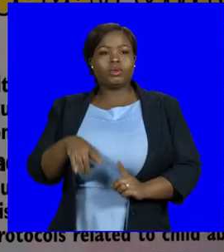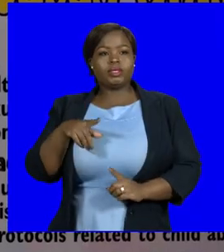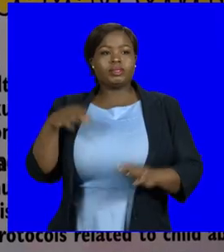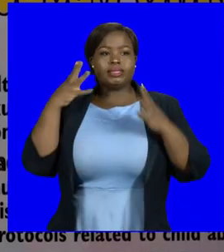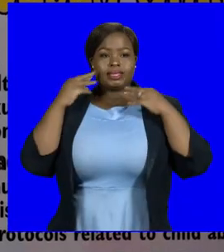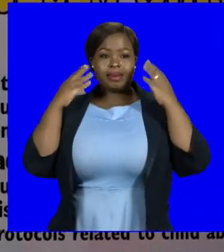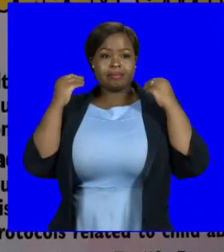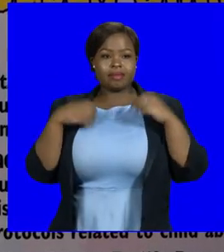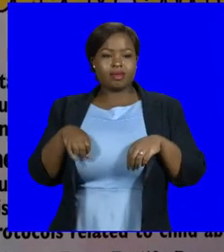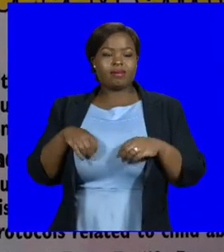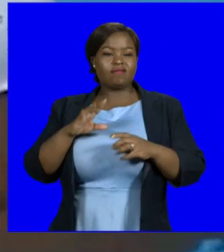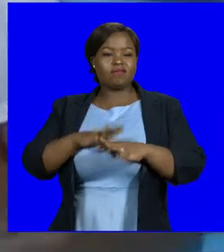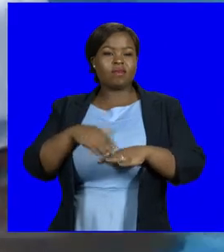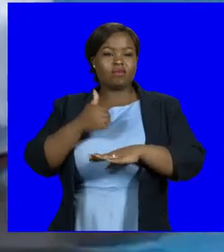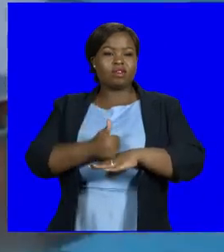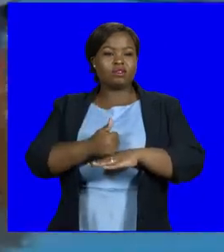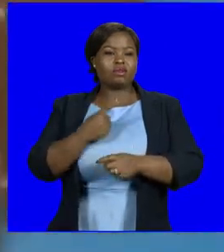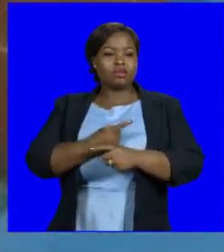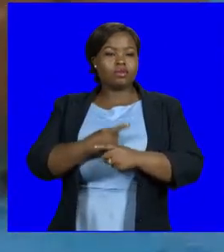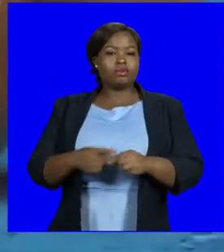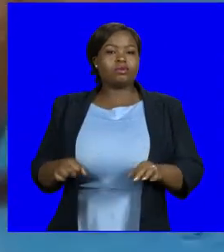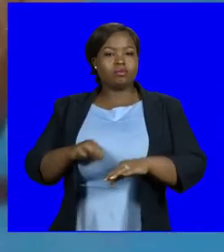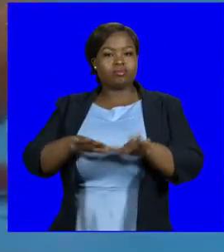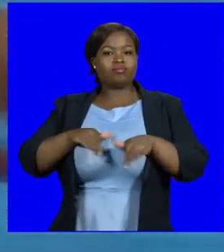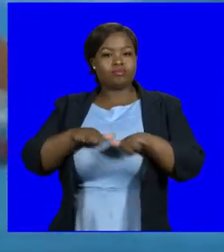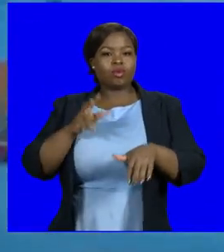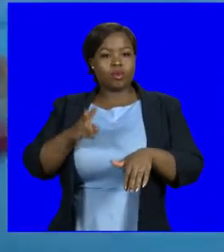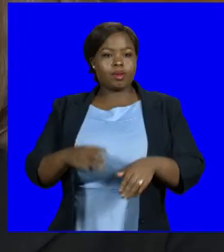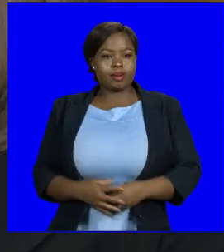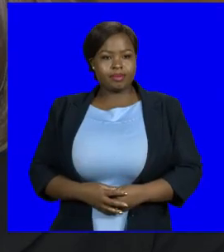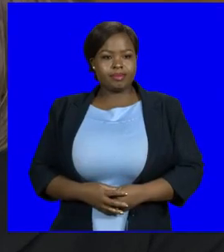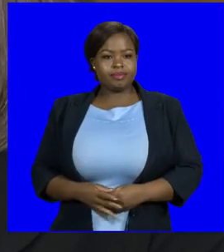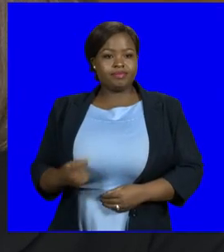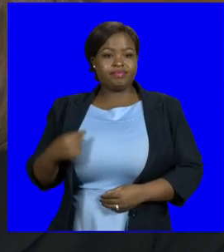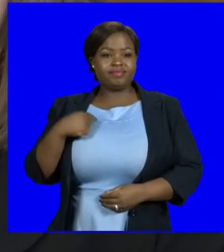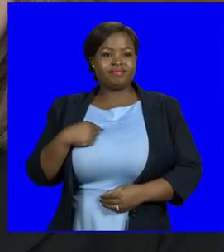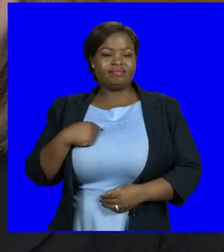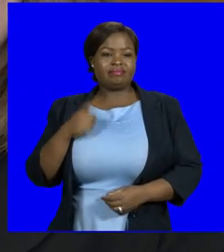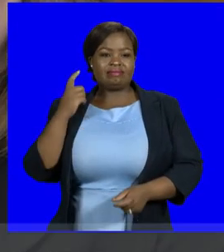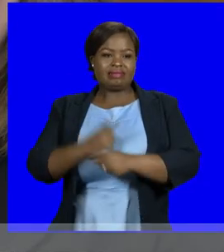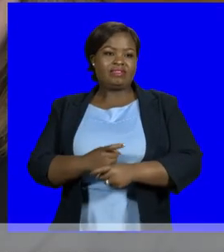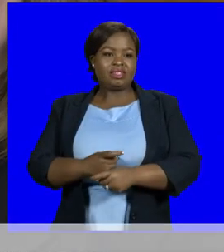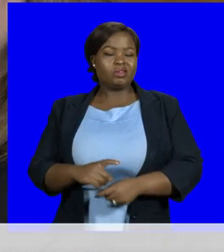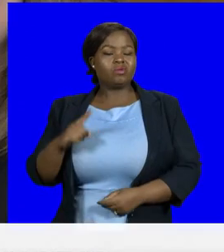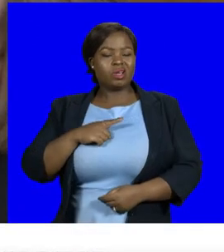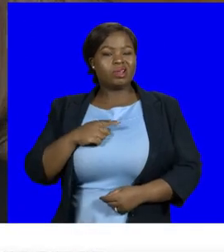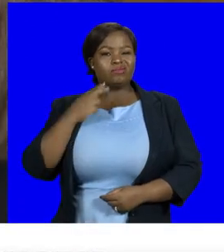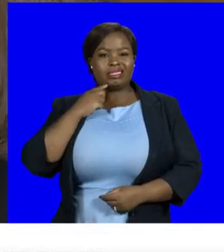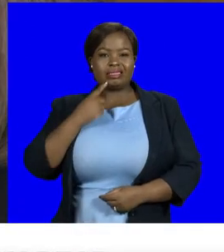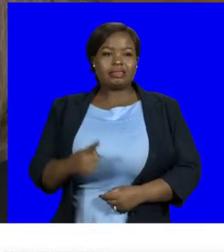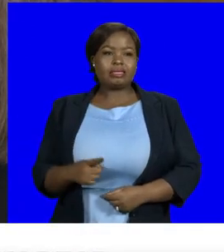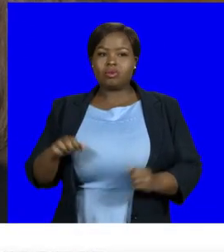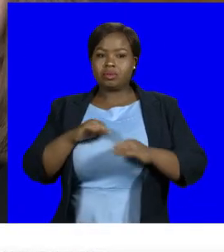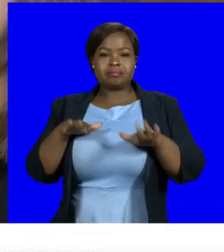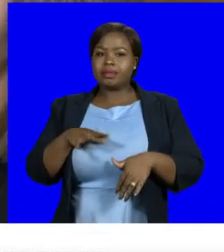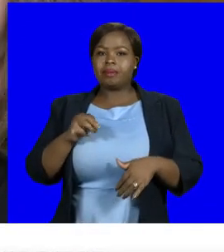Foundation each year by tackling South Africa's biggest open water swim. For me, it was actually a very tough thing because I have vowed that I would never sort of